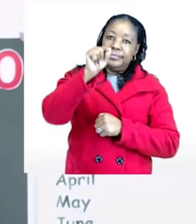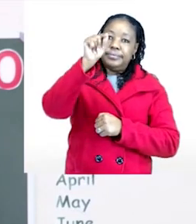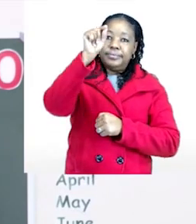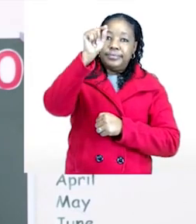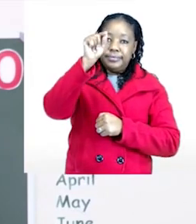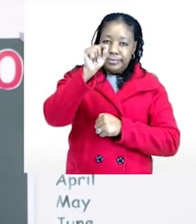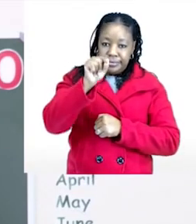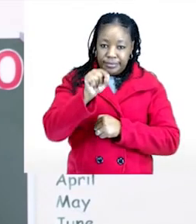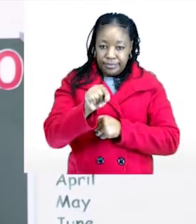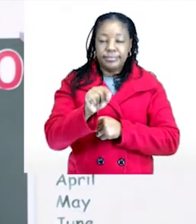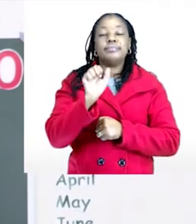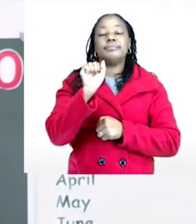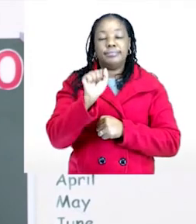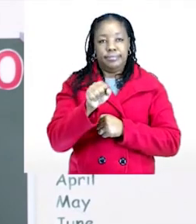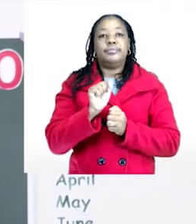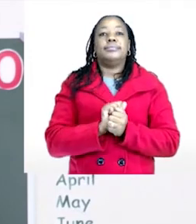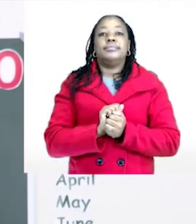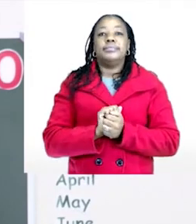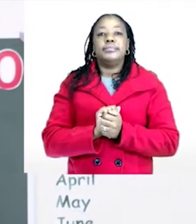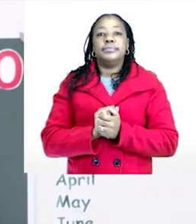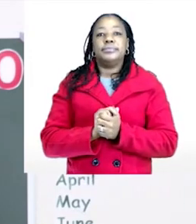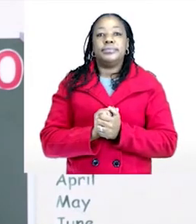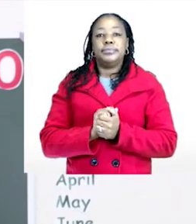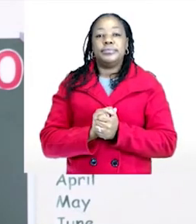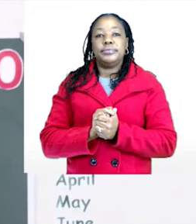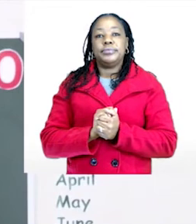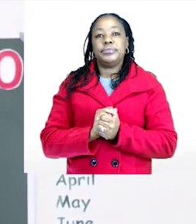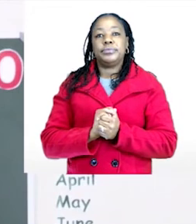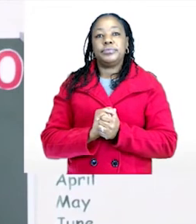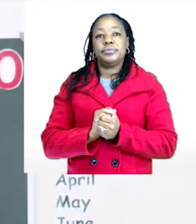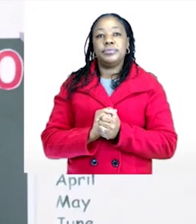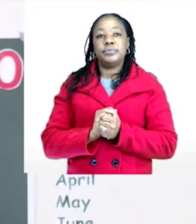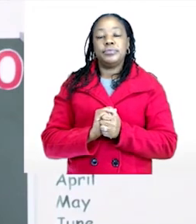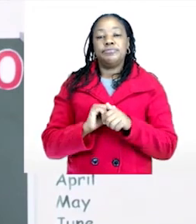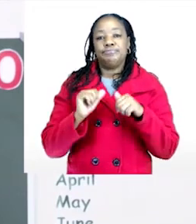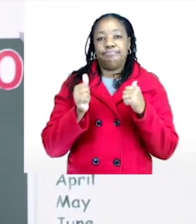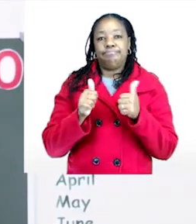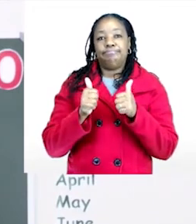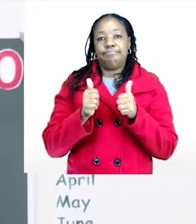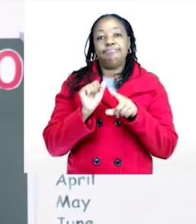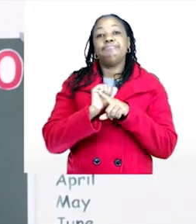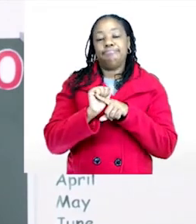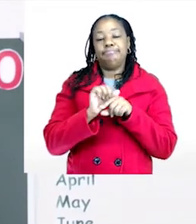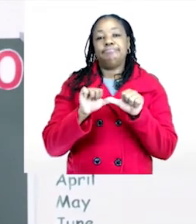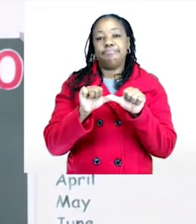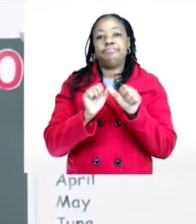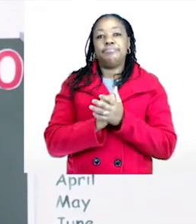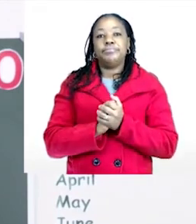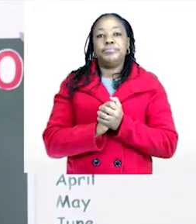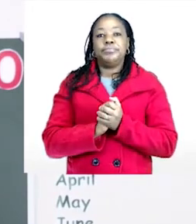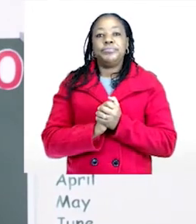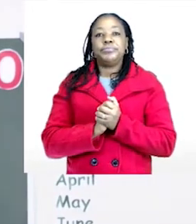straight down. That's how we form number 9. Well done. Let's move back over to